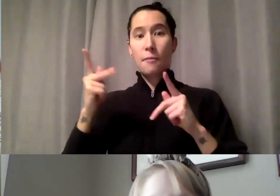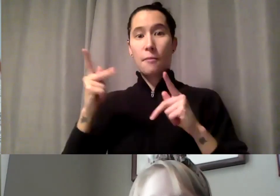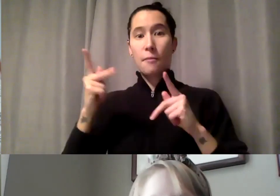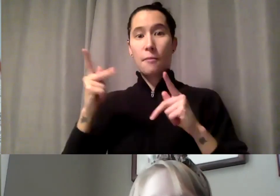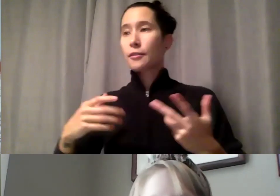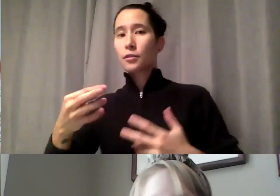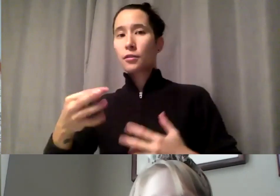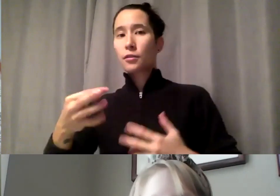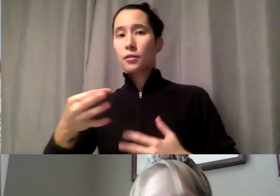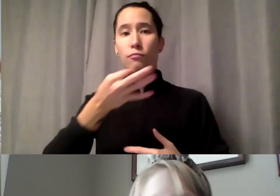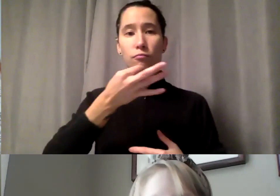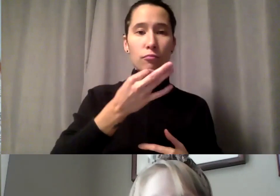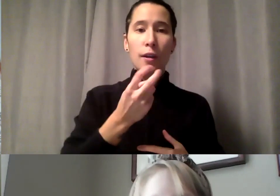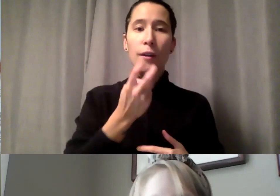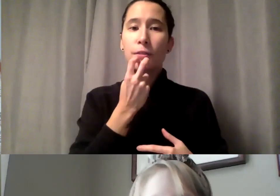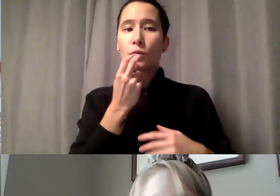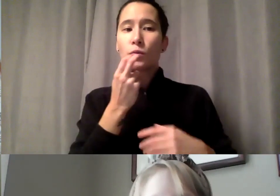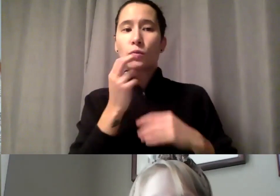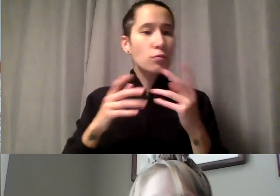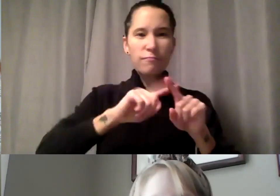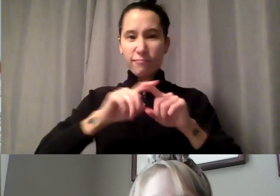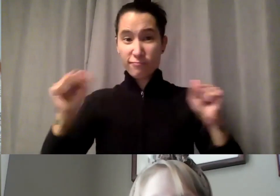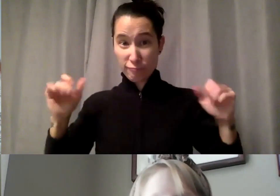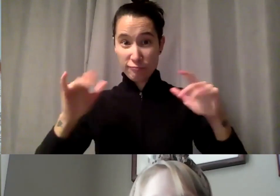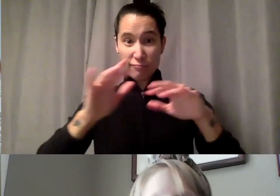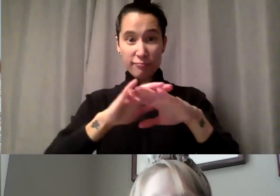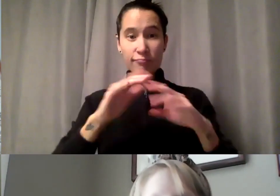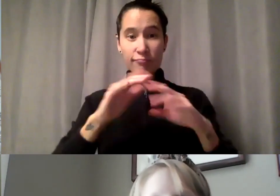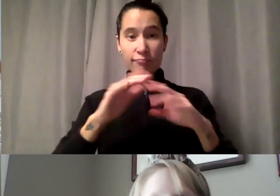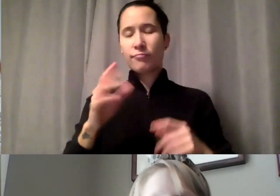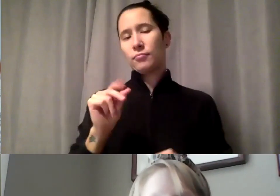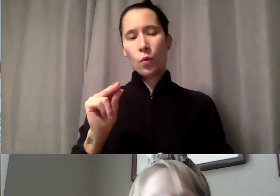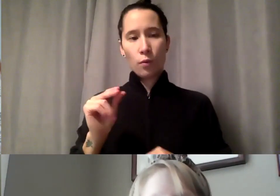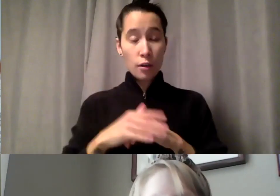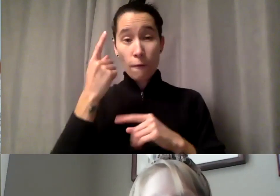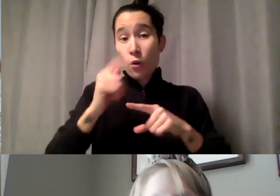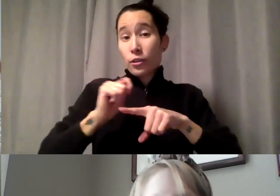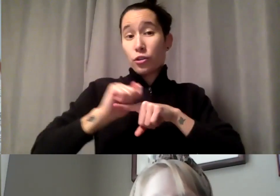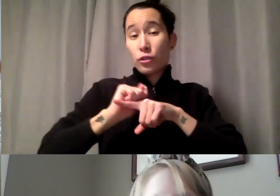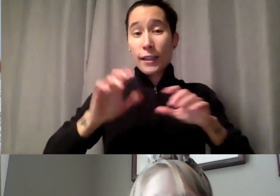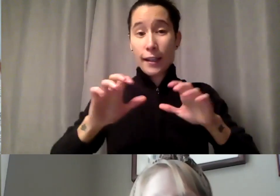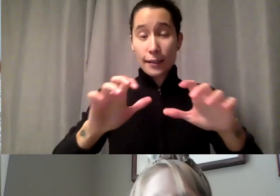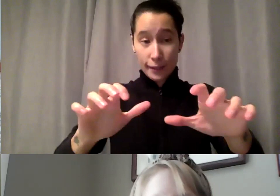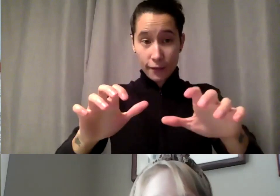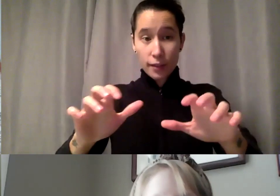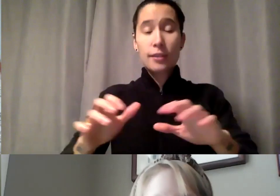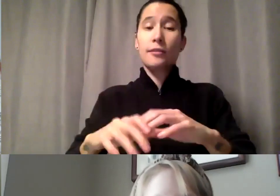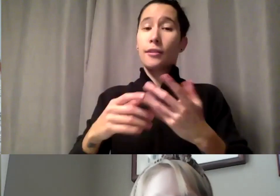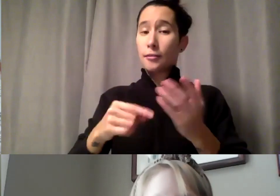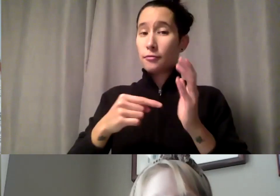and then no, that shouldn't happen at this time. So if it's for a training activity that resembles an